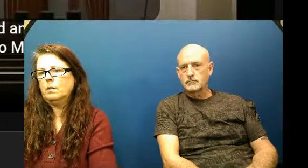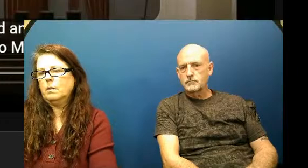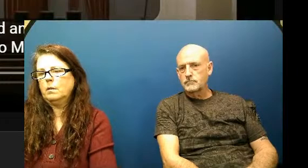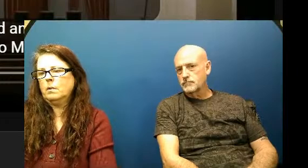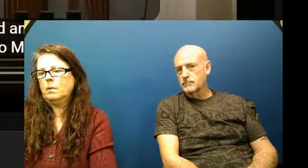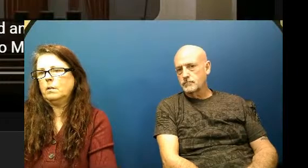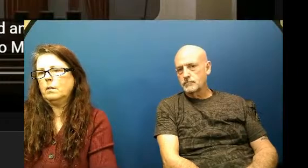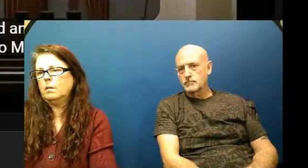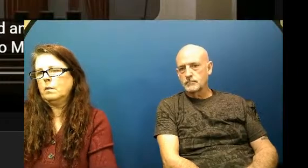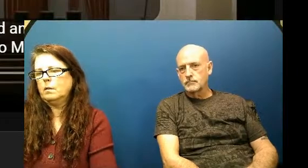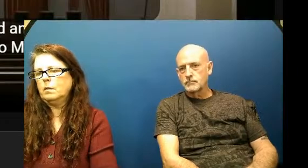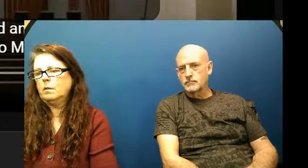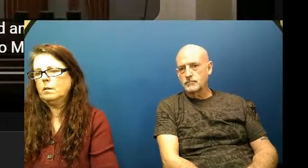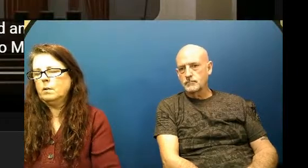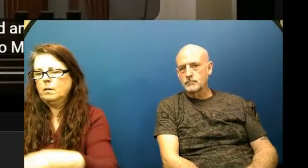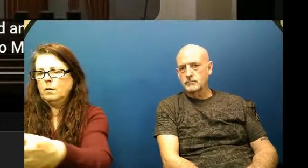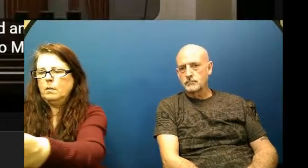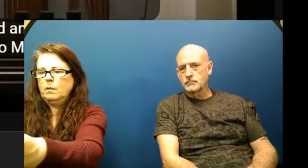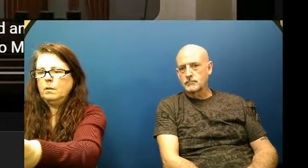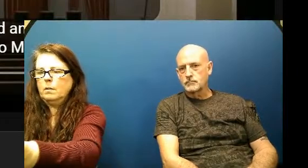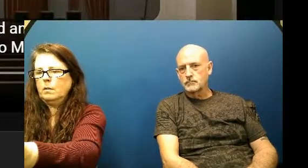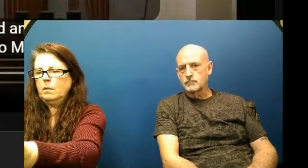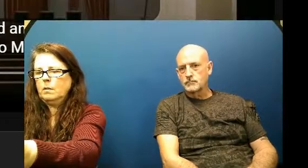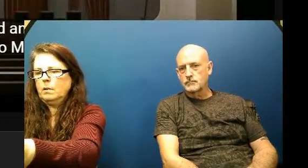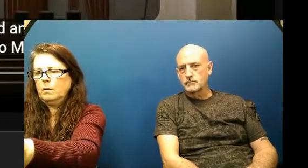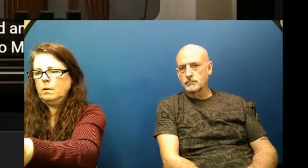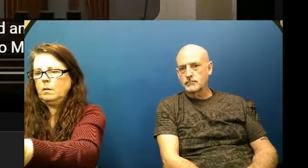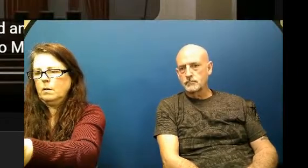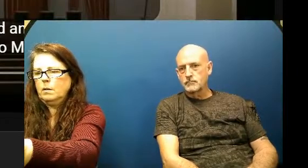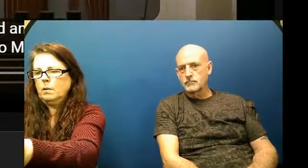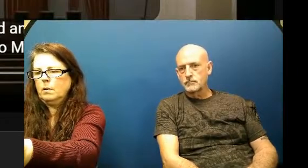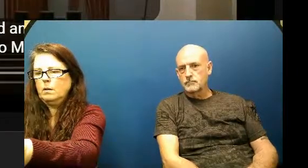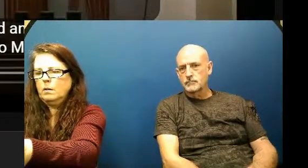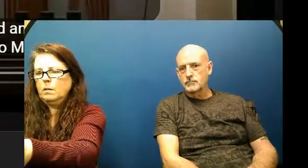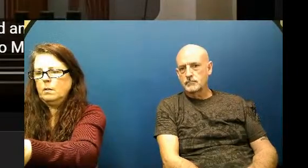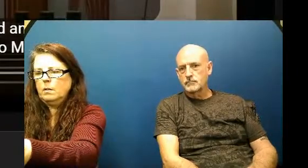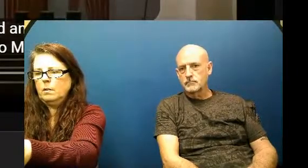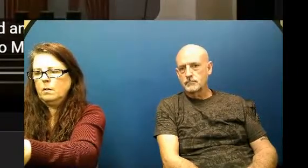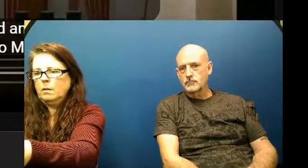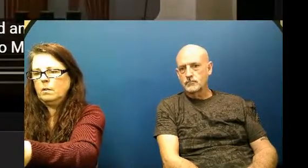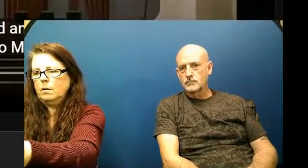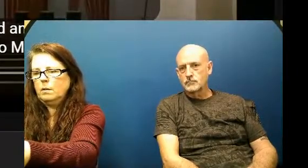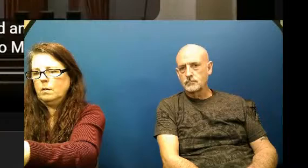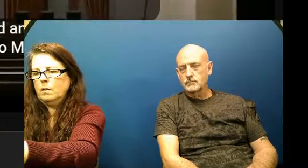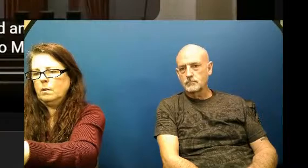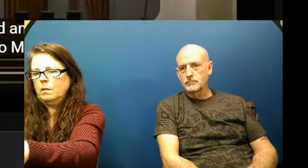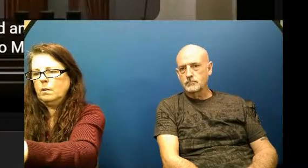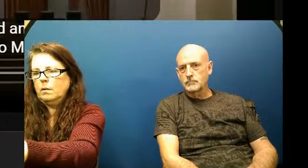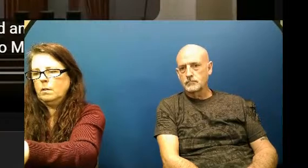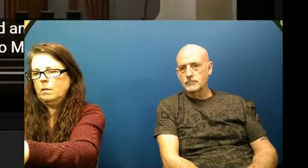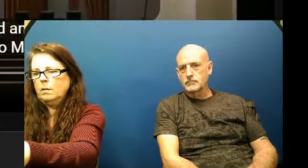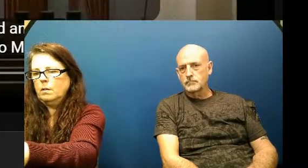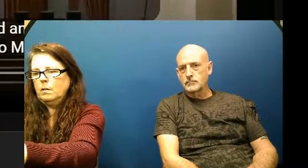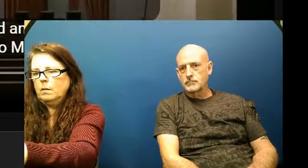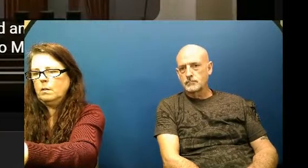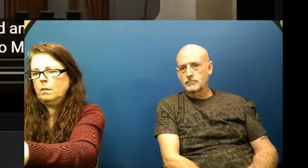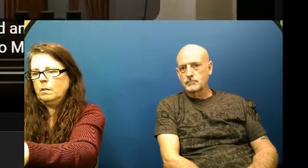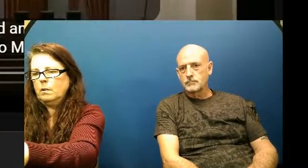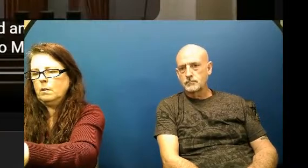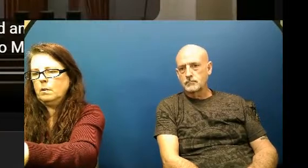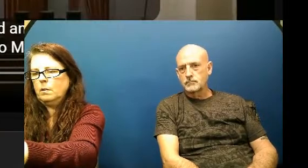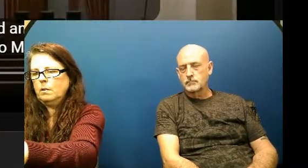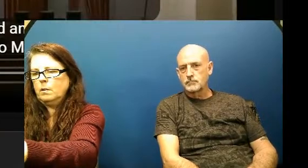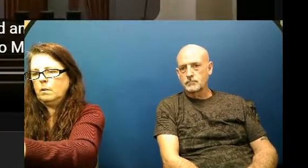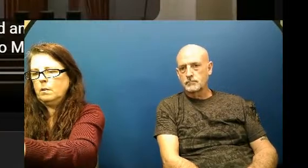implicated, notwithstanding that China in that scenario has effectively total control over what gets printed in the Washington